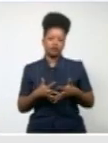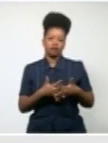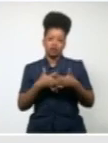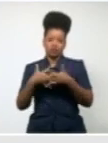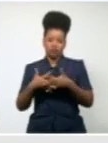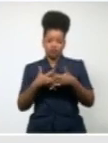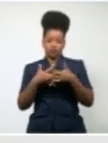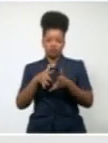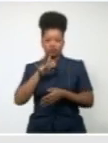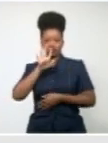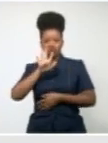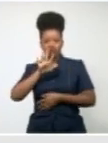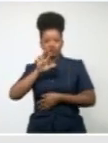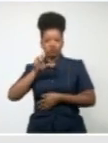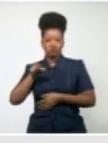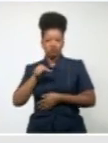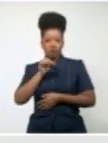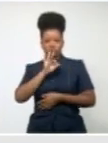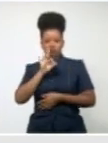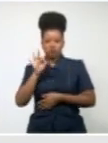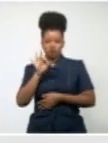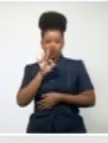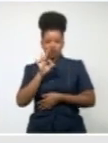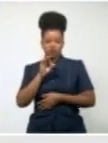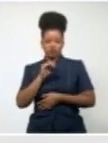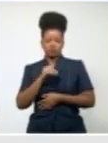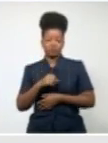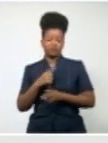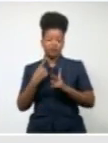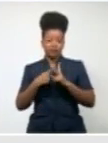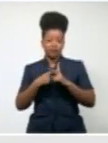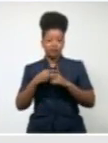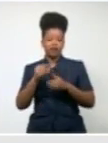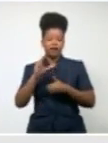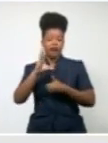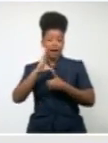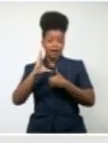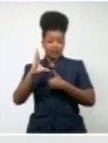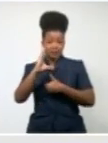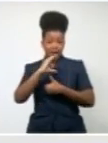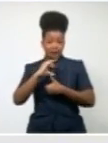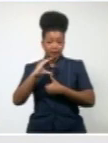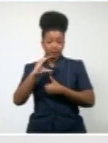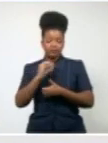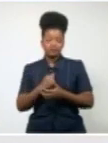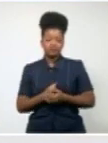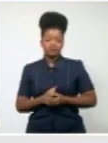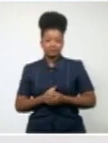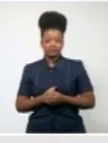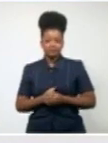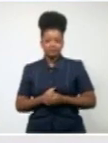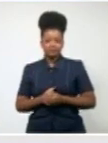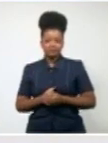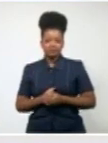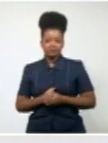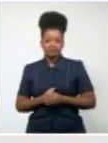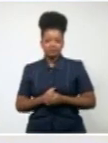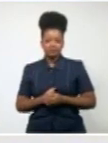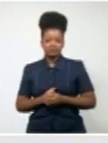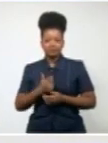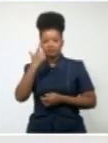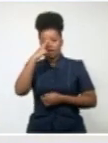6.27, and the United States with 5.88. And in the Caribbean,